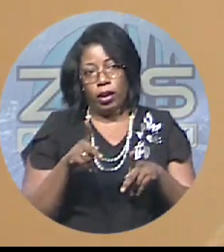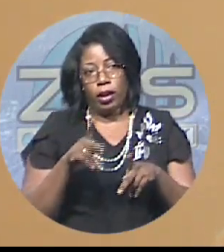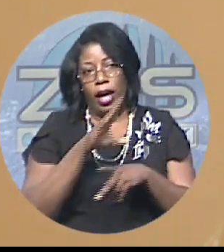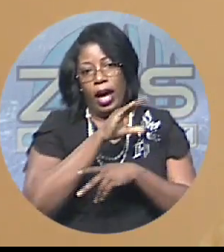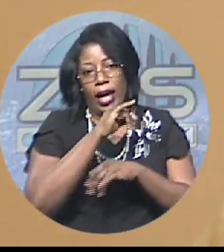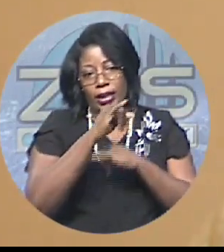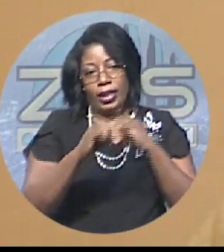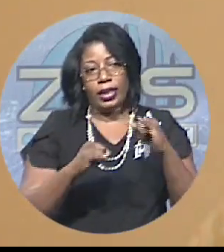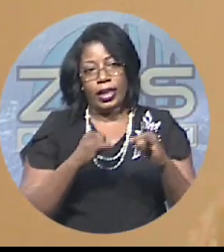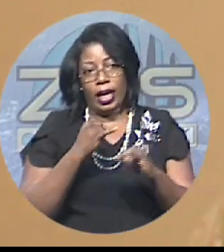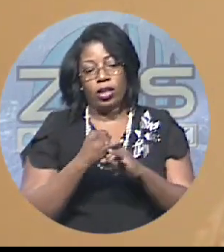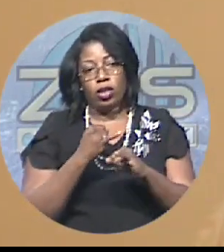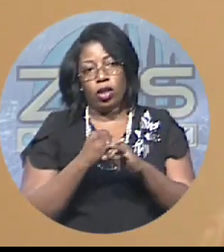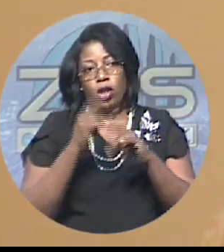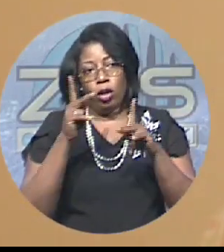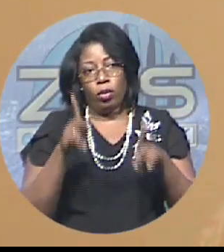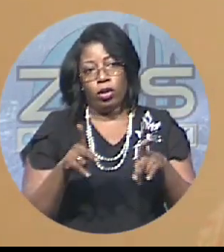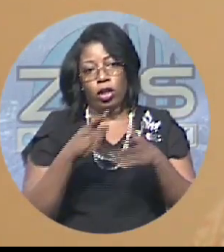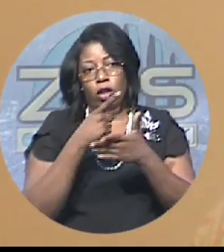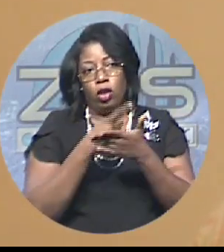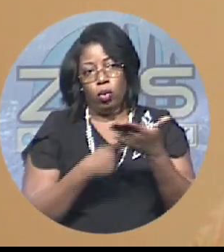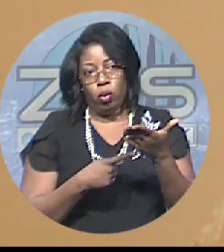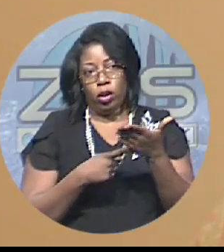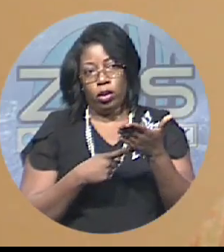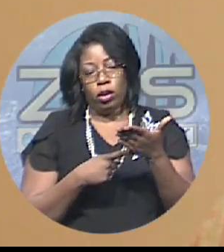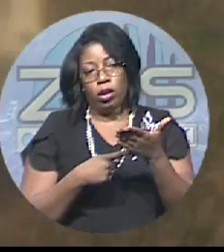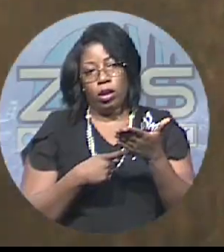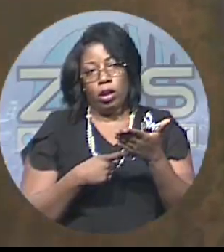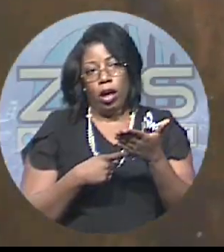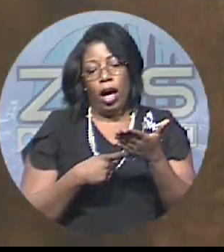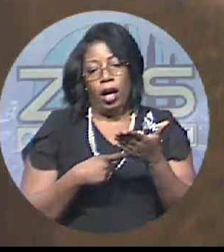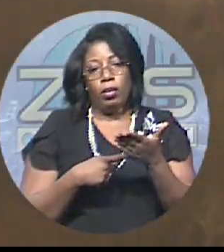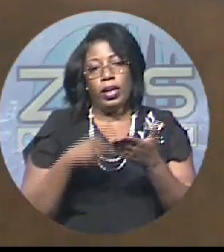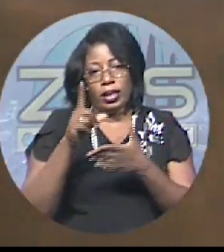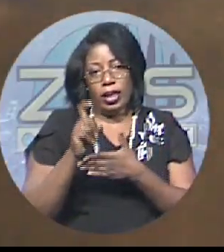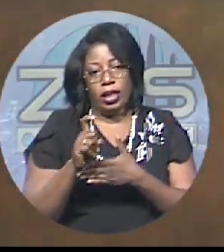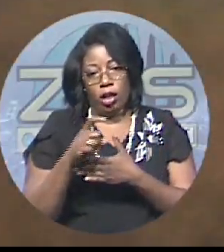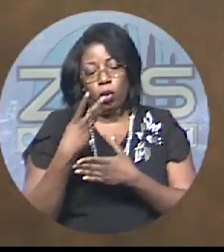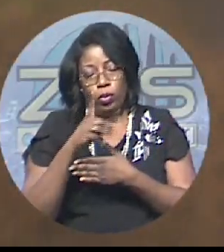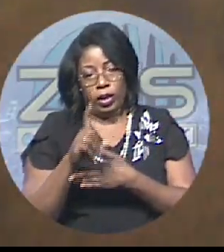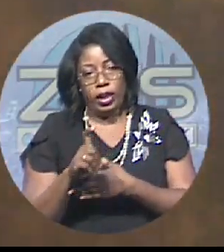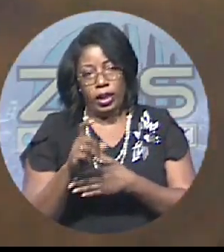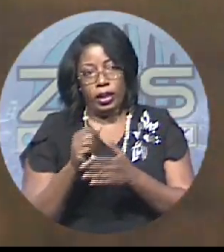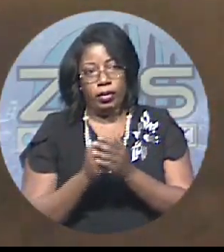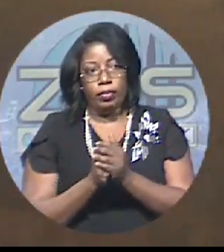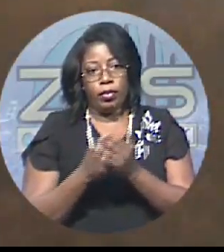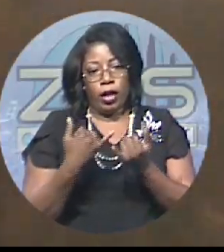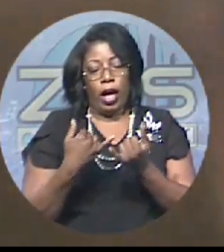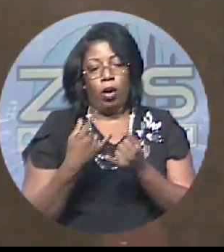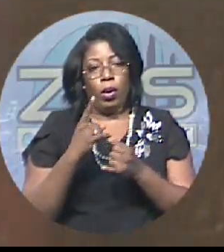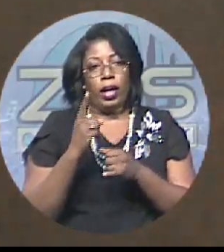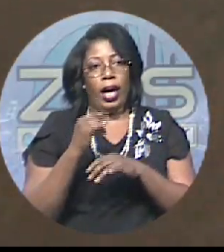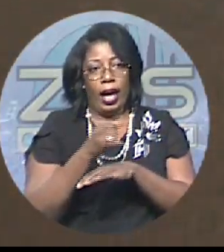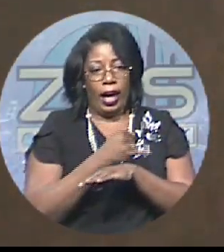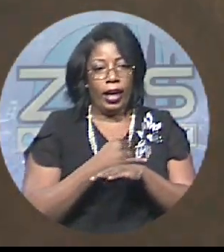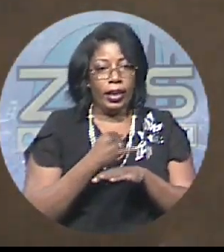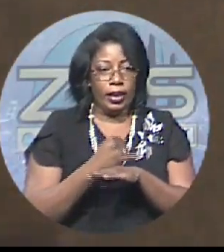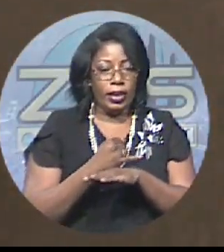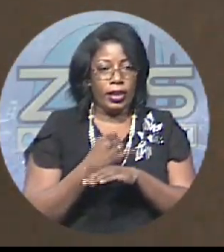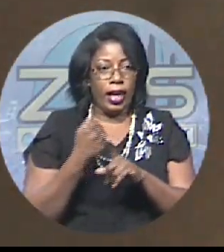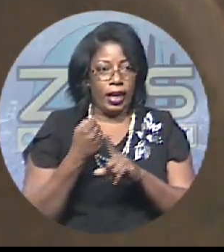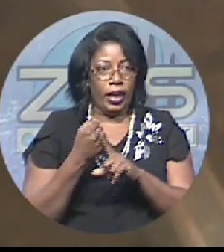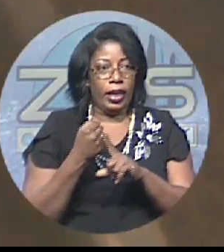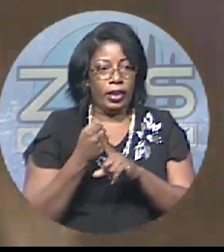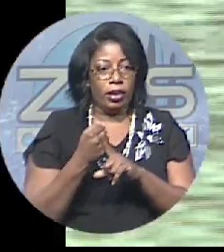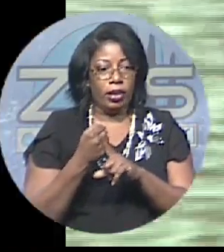the international public as to what we are facing. Regular access to South Long Island, believed to be one of the most hard-hit areas, has